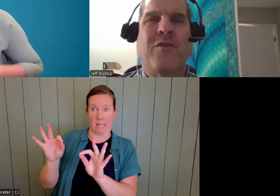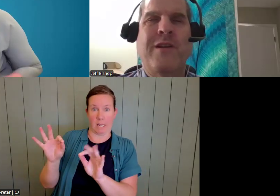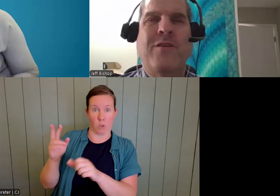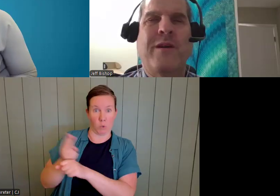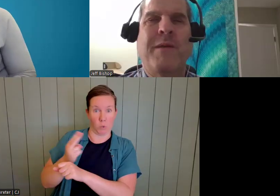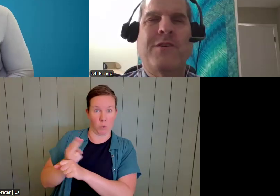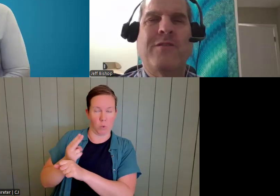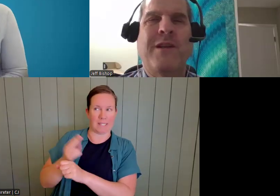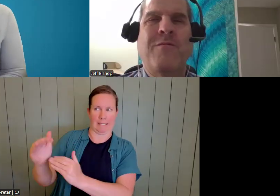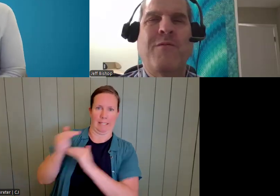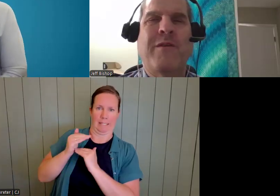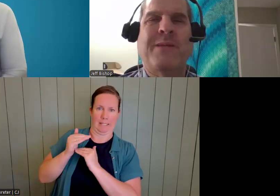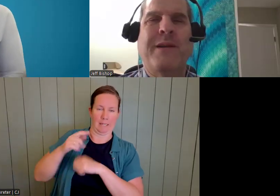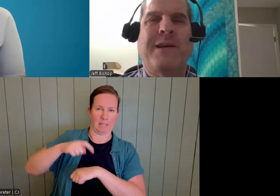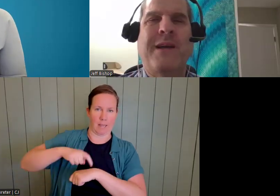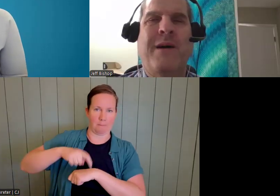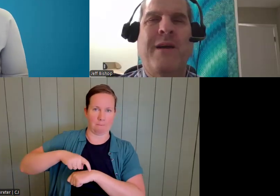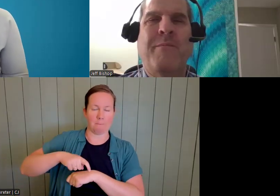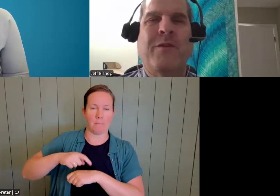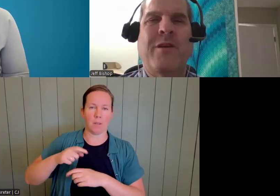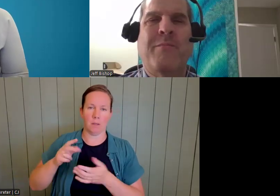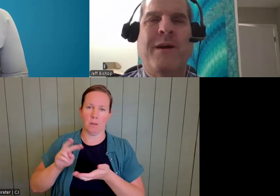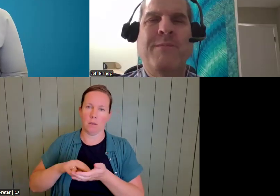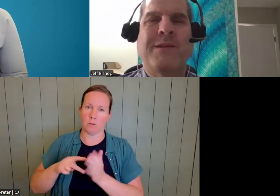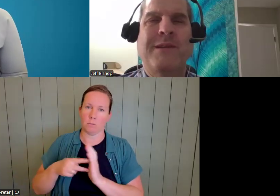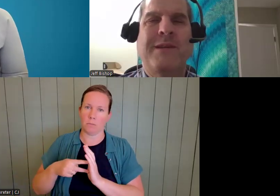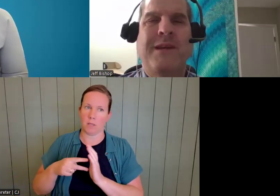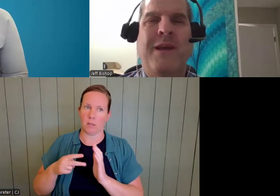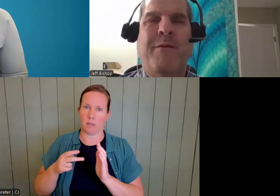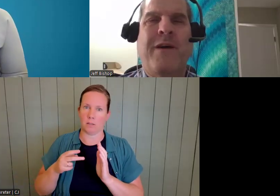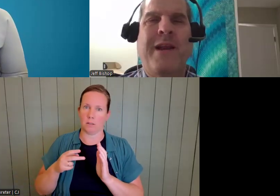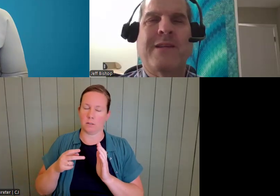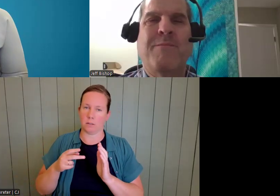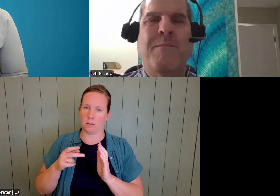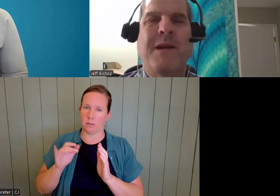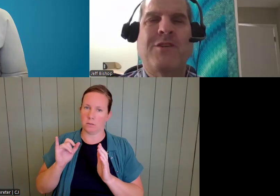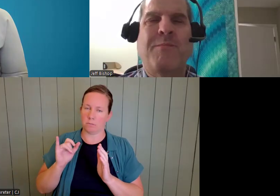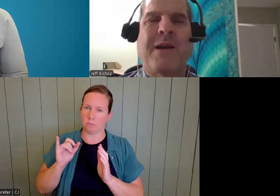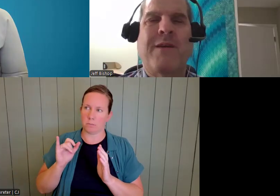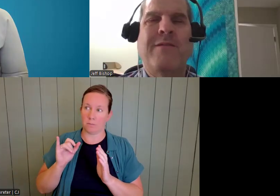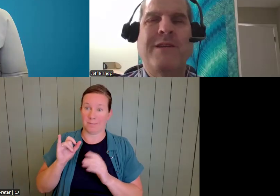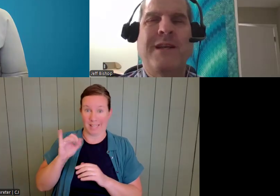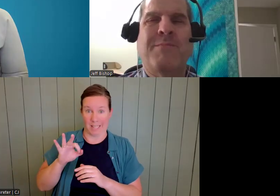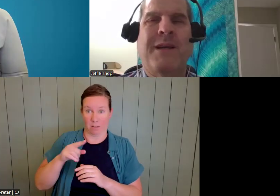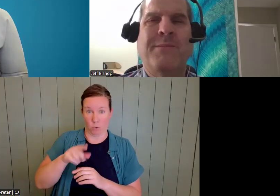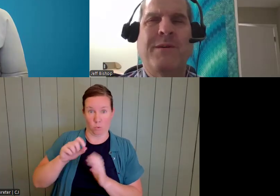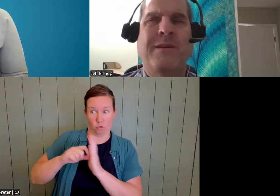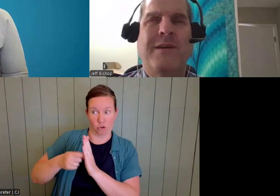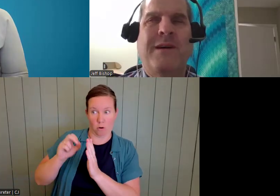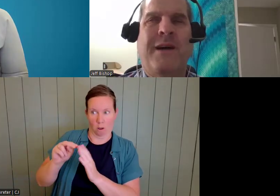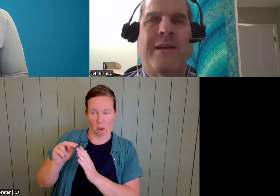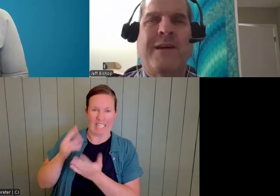that if you're going to do it, make sure that you really spend time on building your prompts and providing as much background as